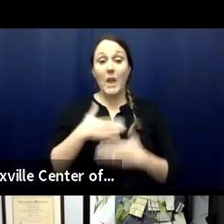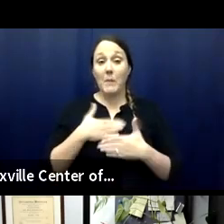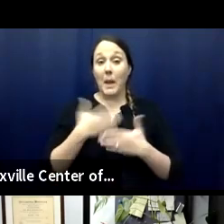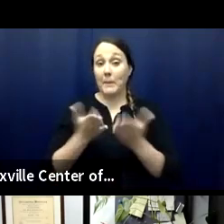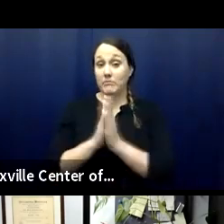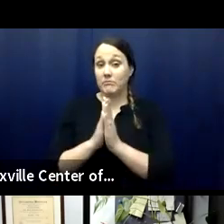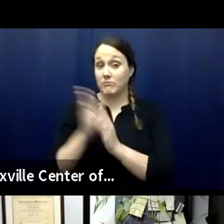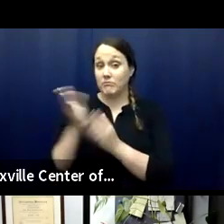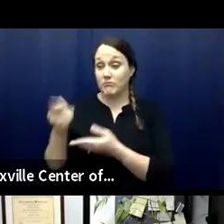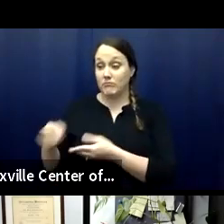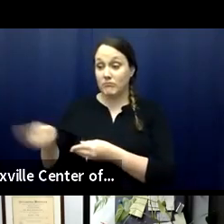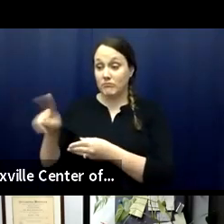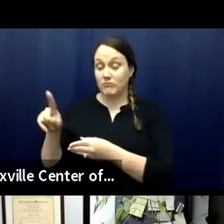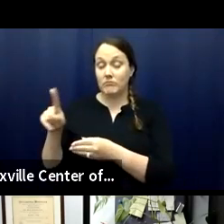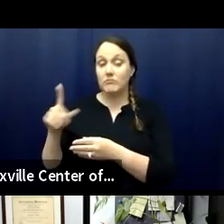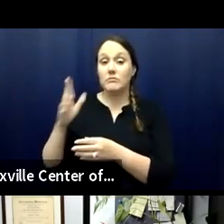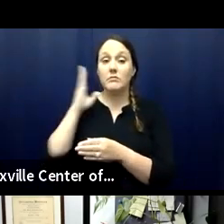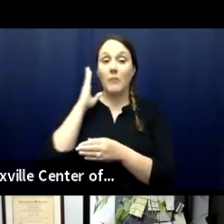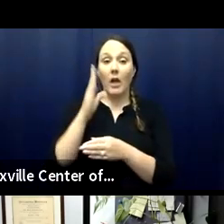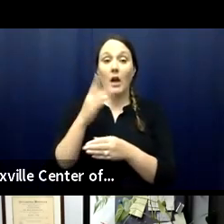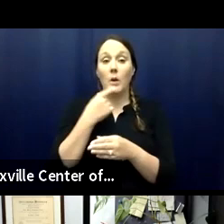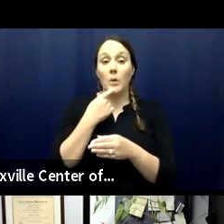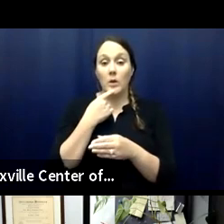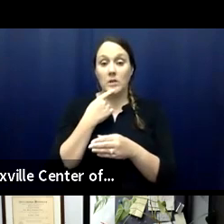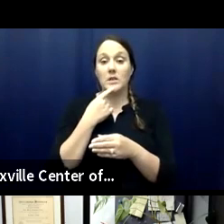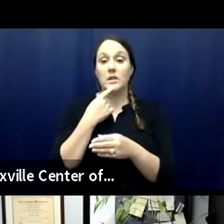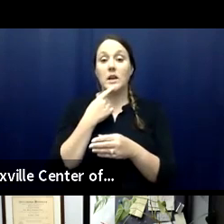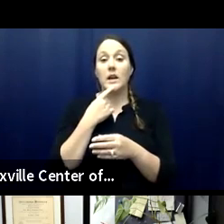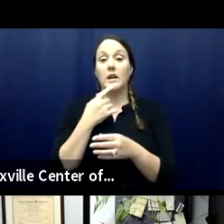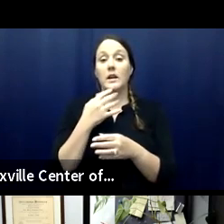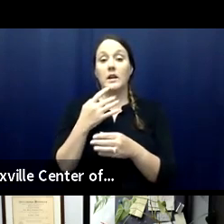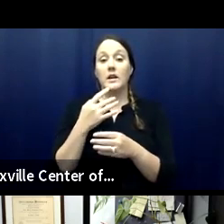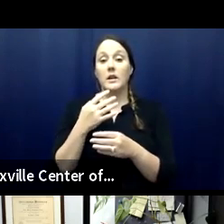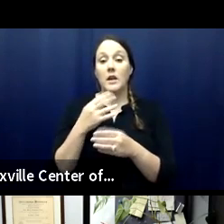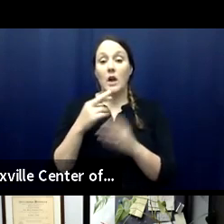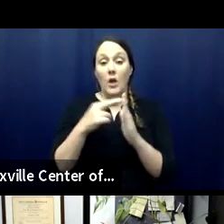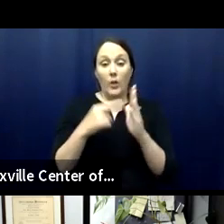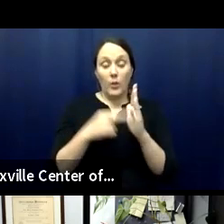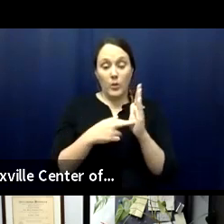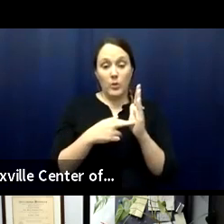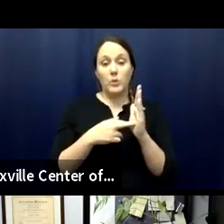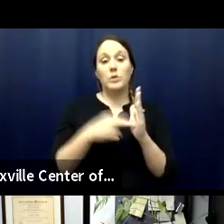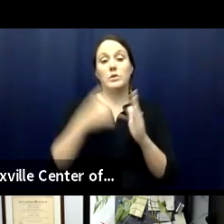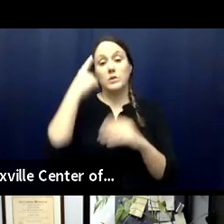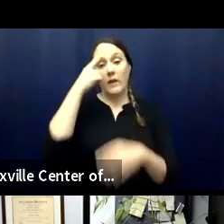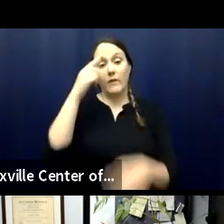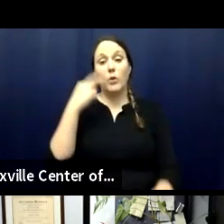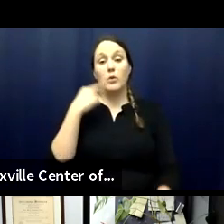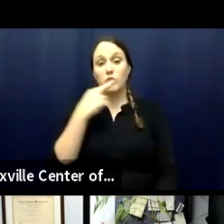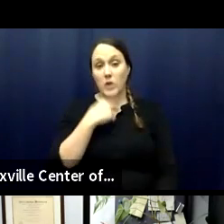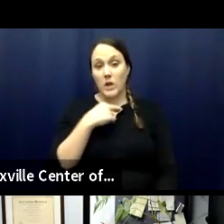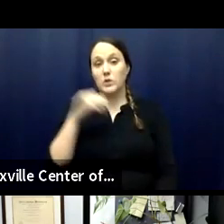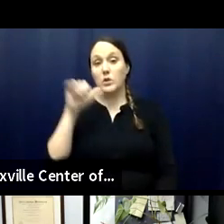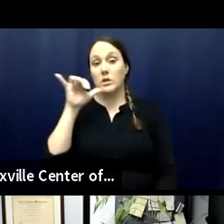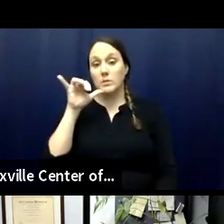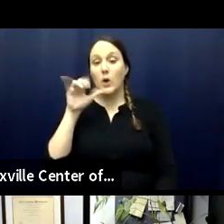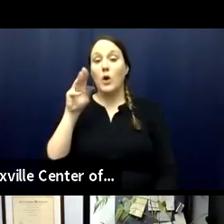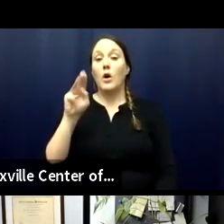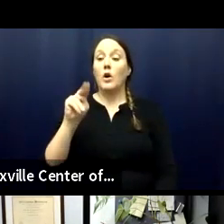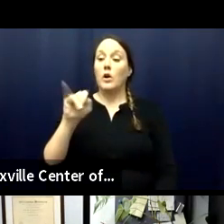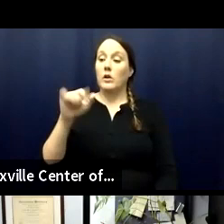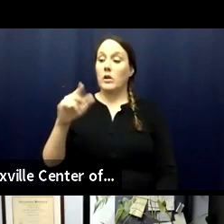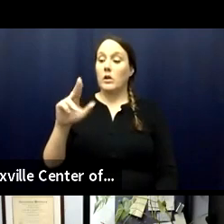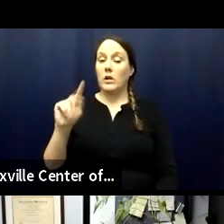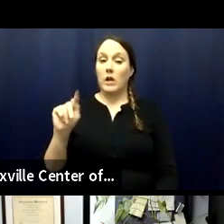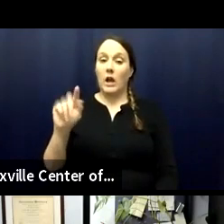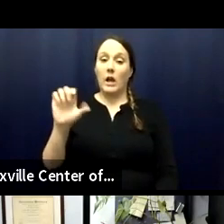them. I will state that the rules and regulations for restaurants, bars, and nightclubs under the Tennessee Pledge